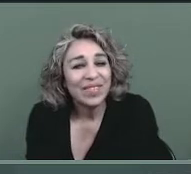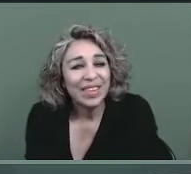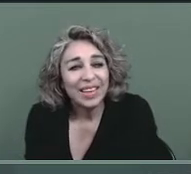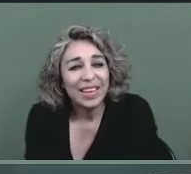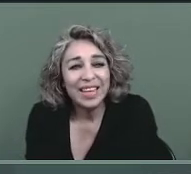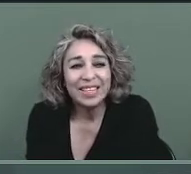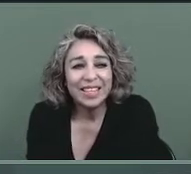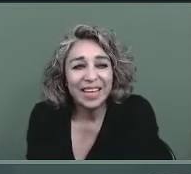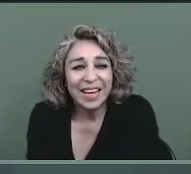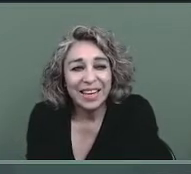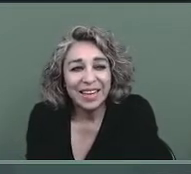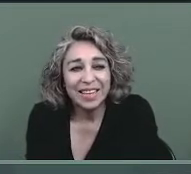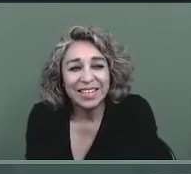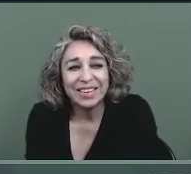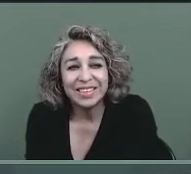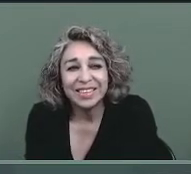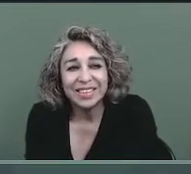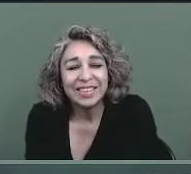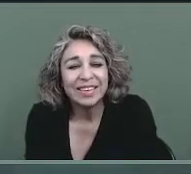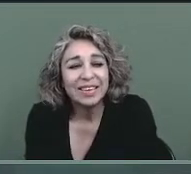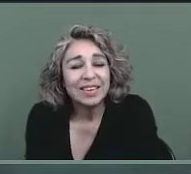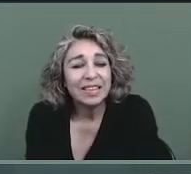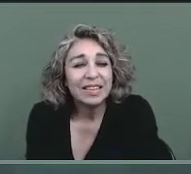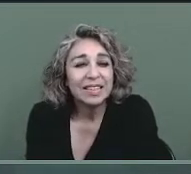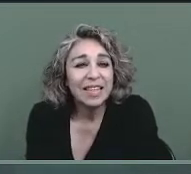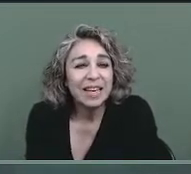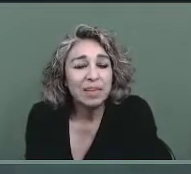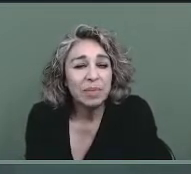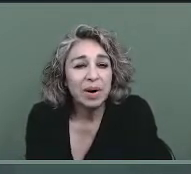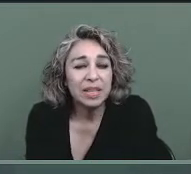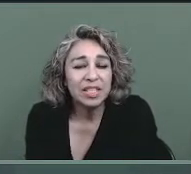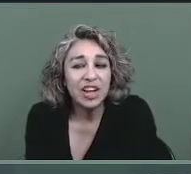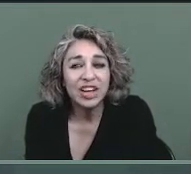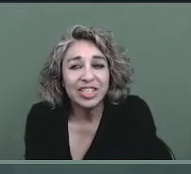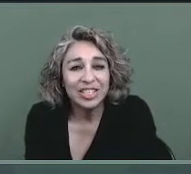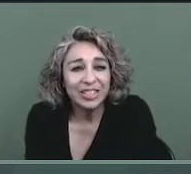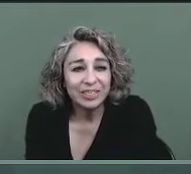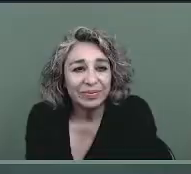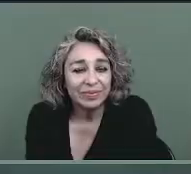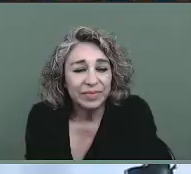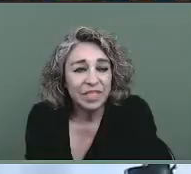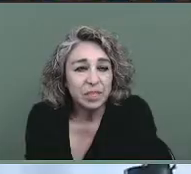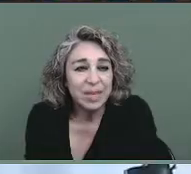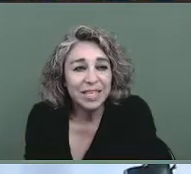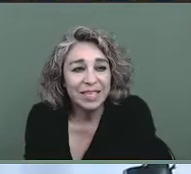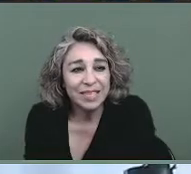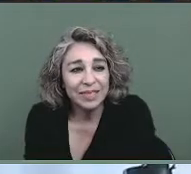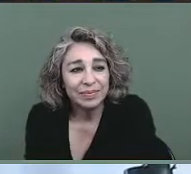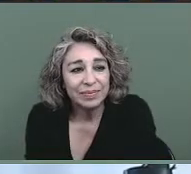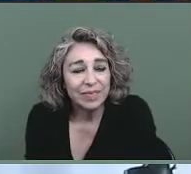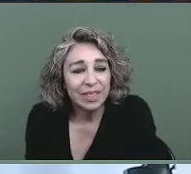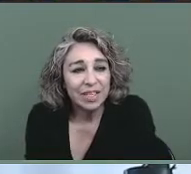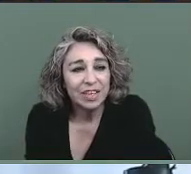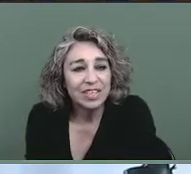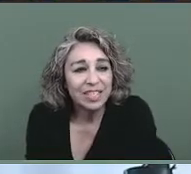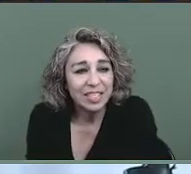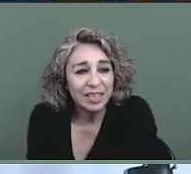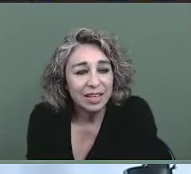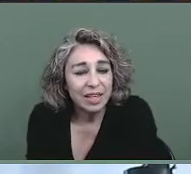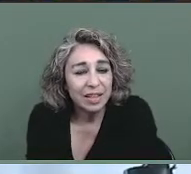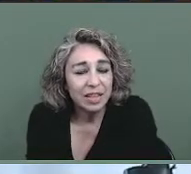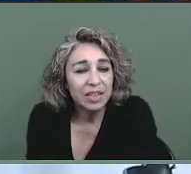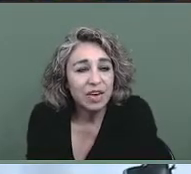he's the guy in charge the second part is doctors specialists nurses